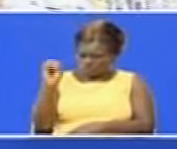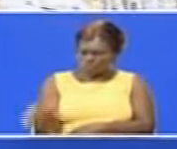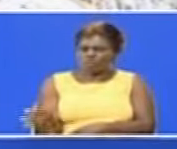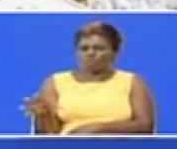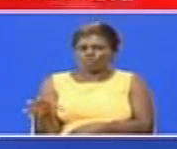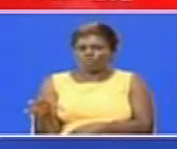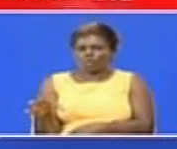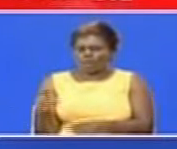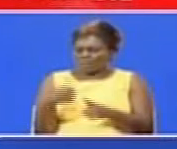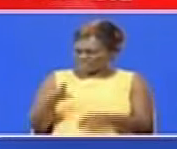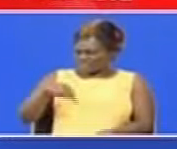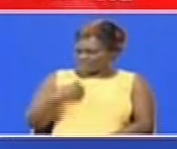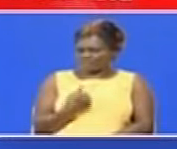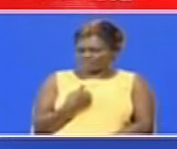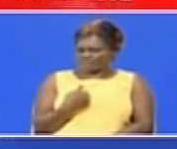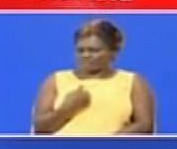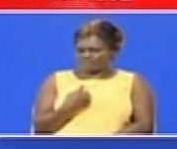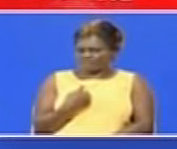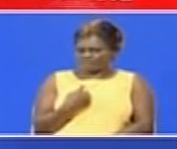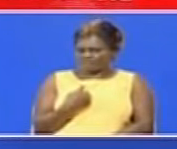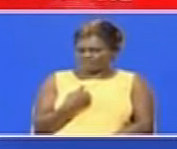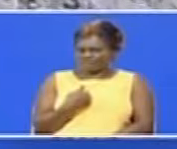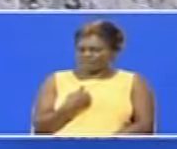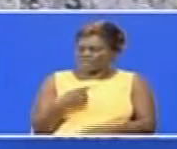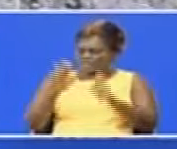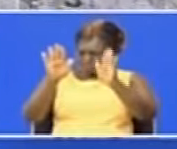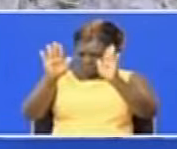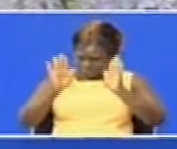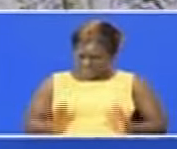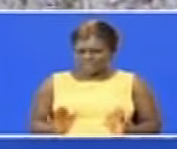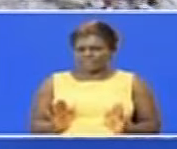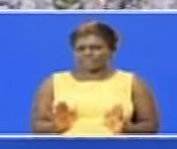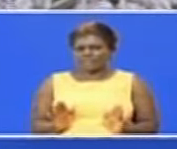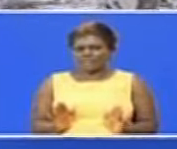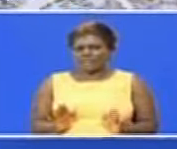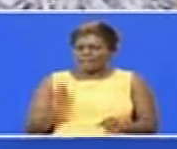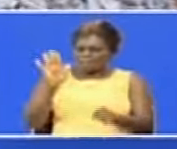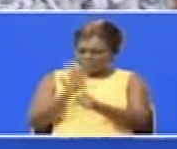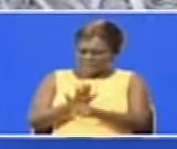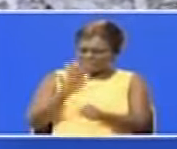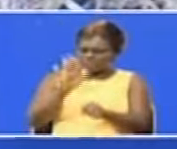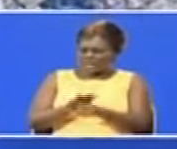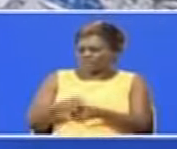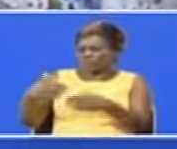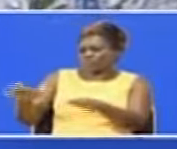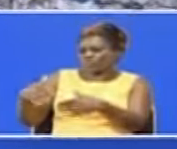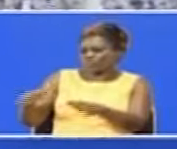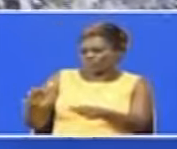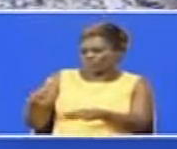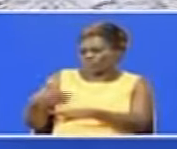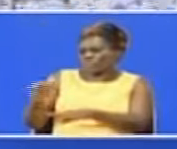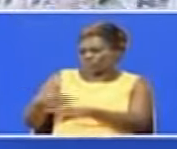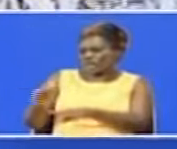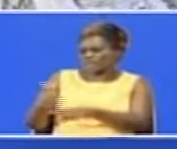you know. But for us, it's, you know, a source of national wealth. Tons and tons of that waste paper is turned